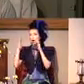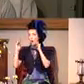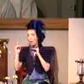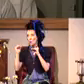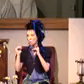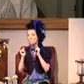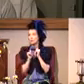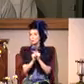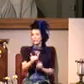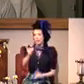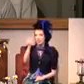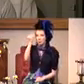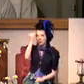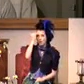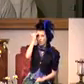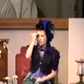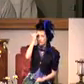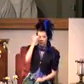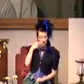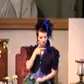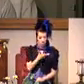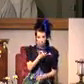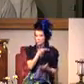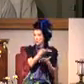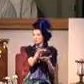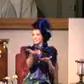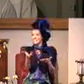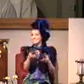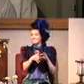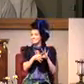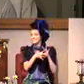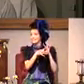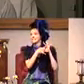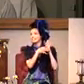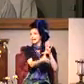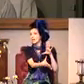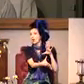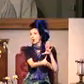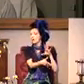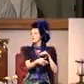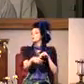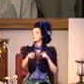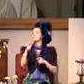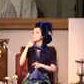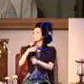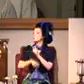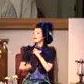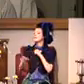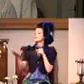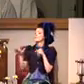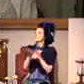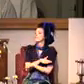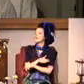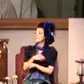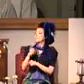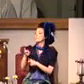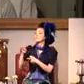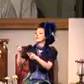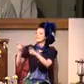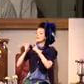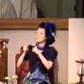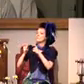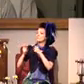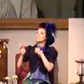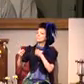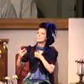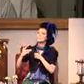knowledge that as we let those things go, so you can fill us up anew with those gifts that you so often want to pour